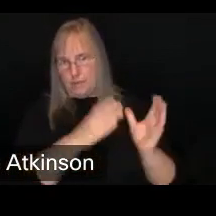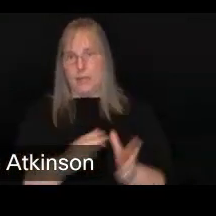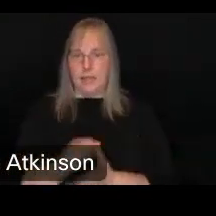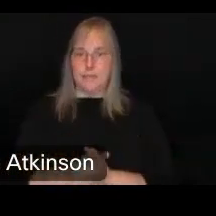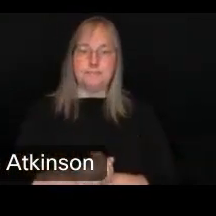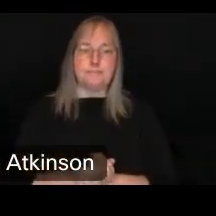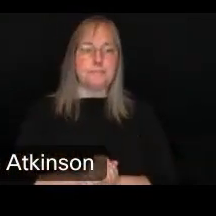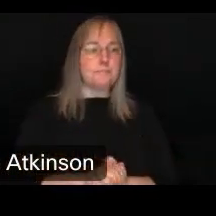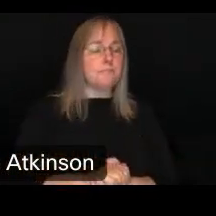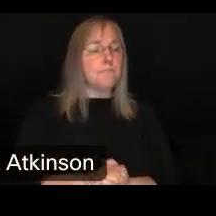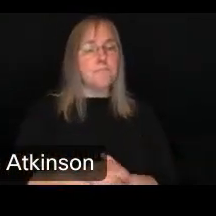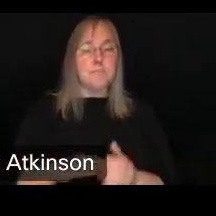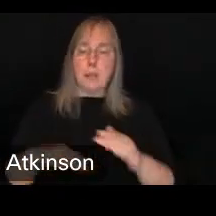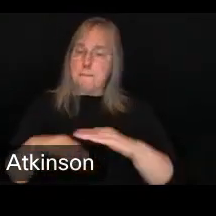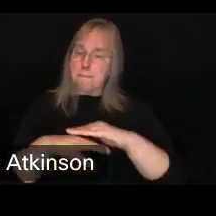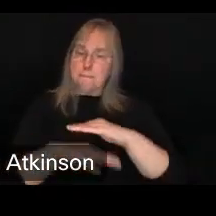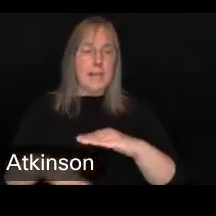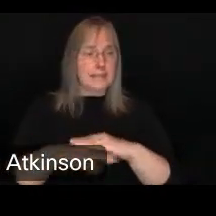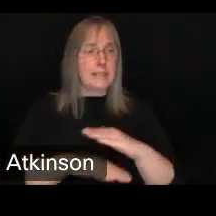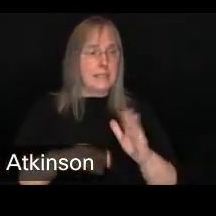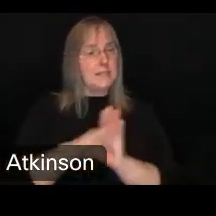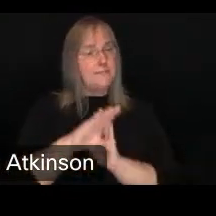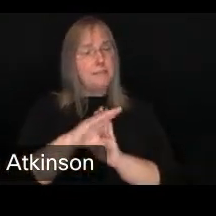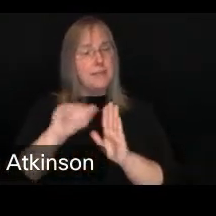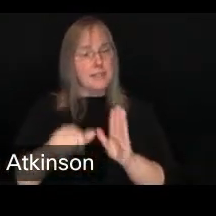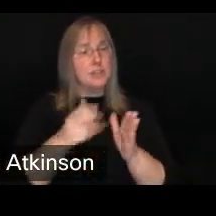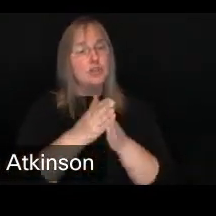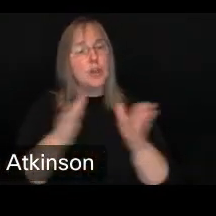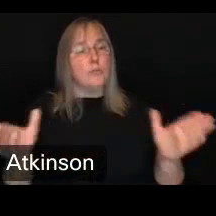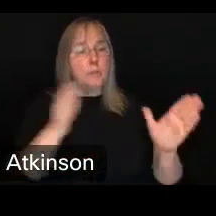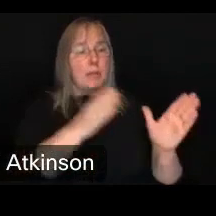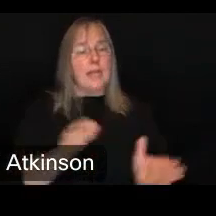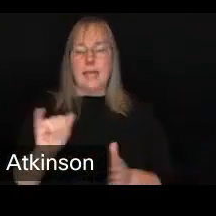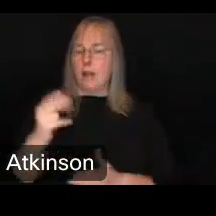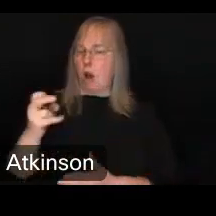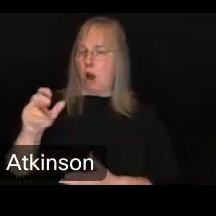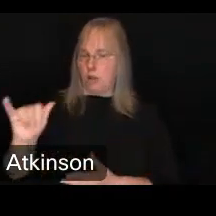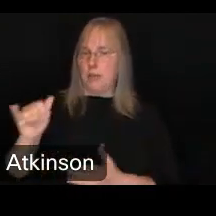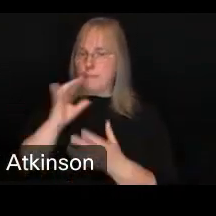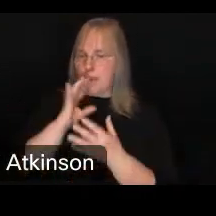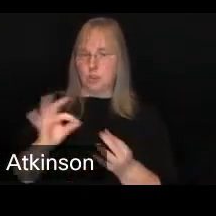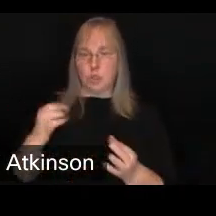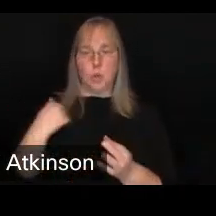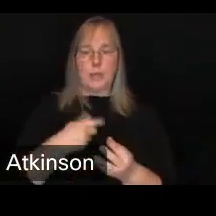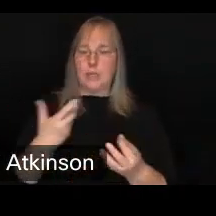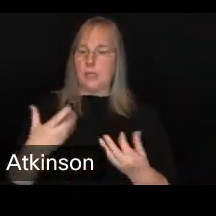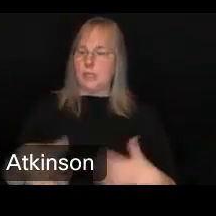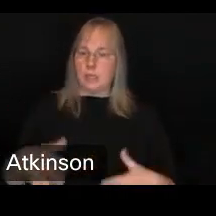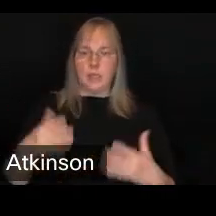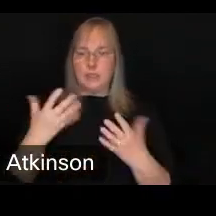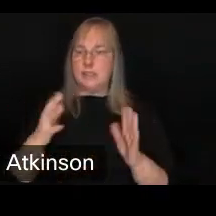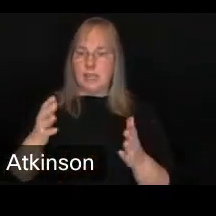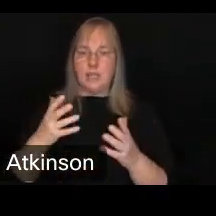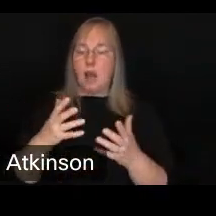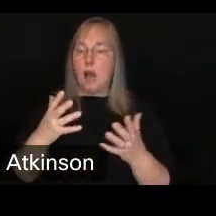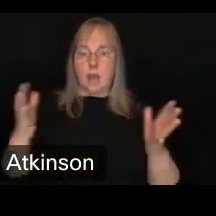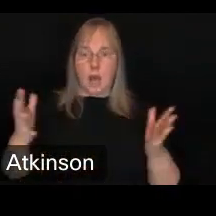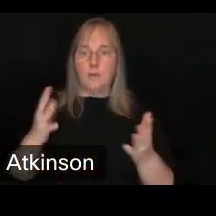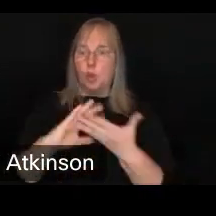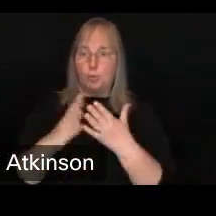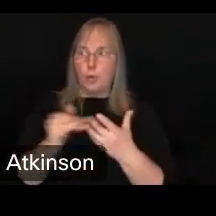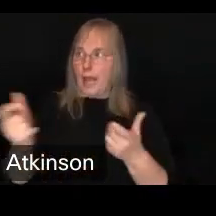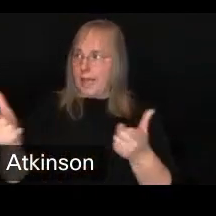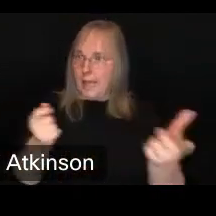So basically, in developing this general plan, as Holly mentioned, thank you, we did an amazing amount of community engagement. It was a